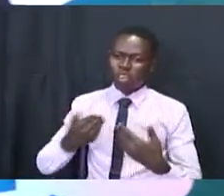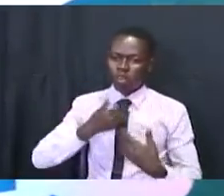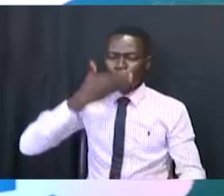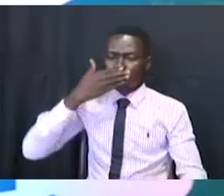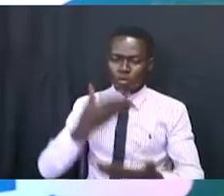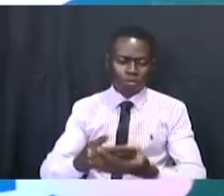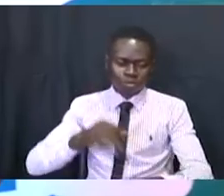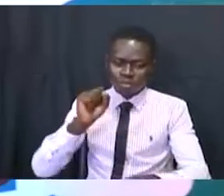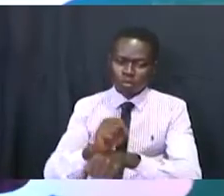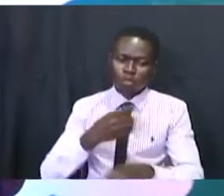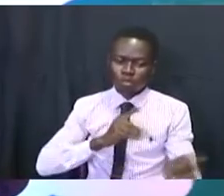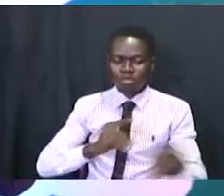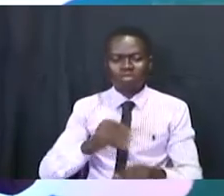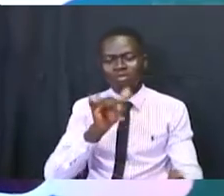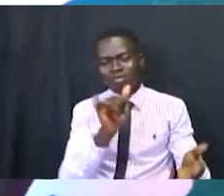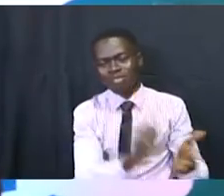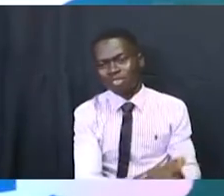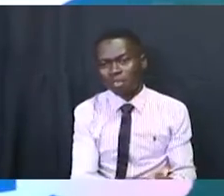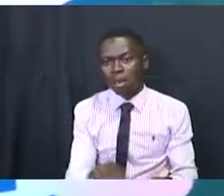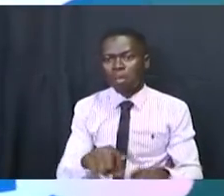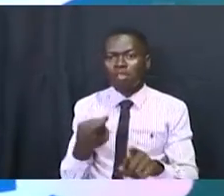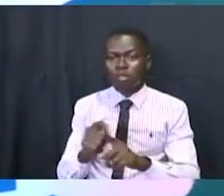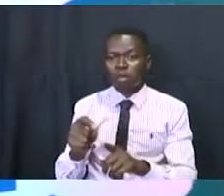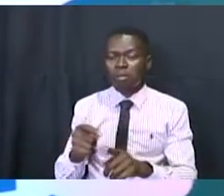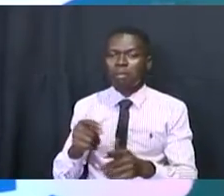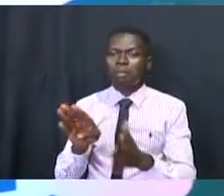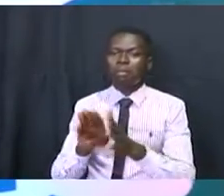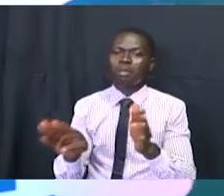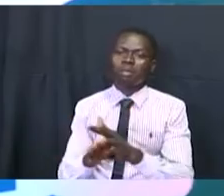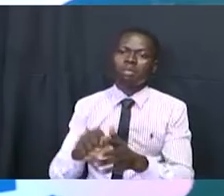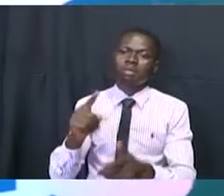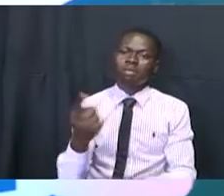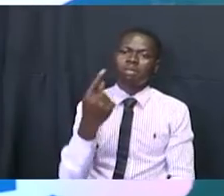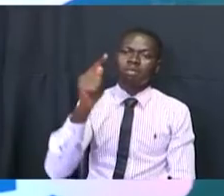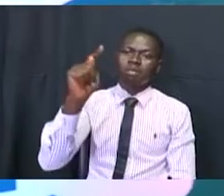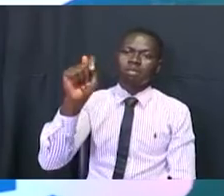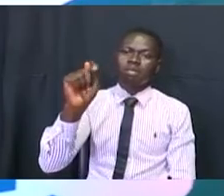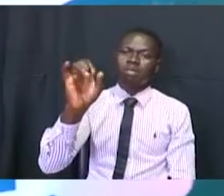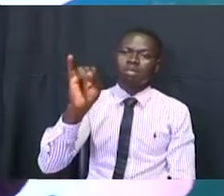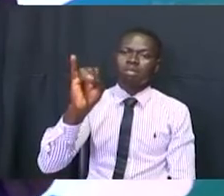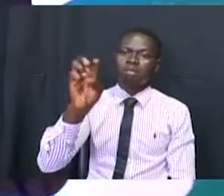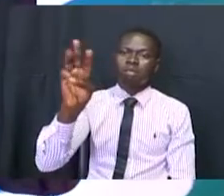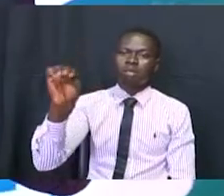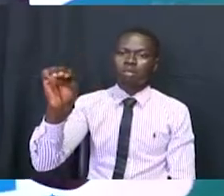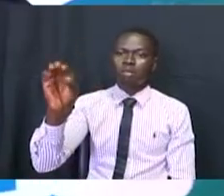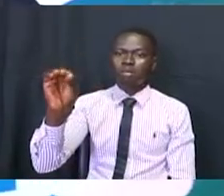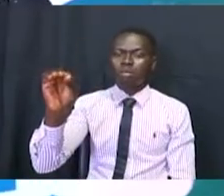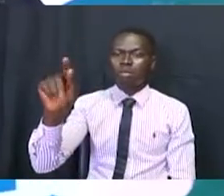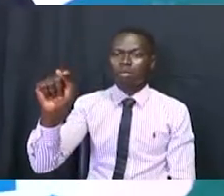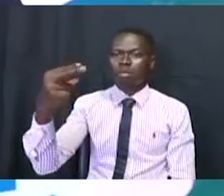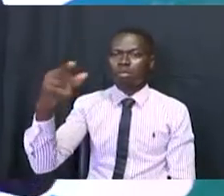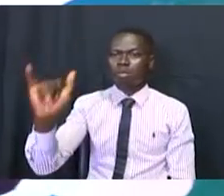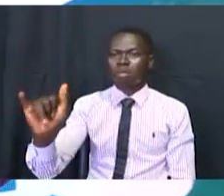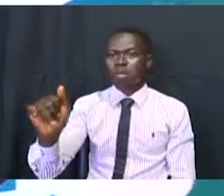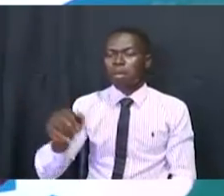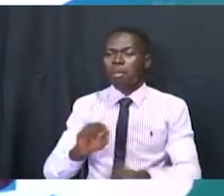want to do this by all means. According to 1 Timothy 6, 5 there down, many people have made